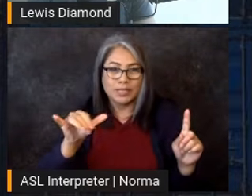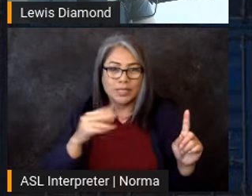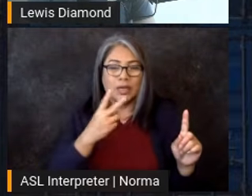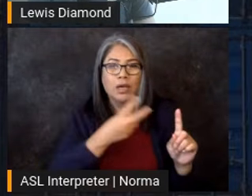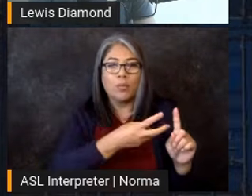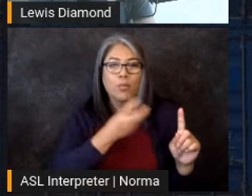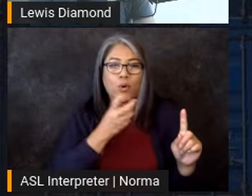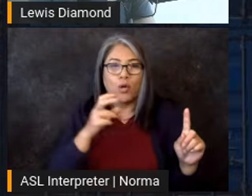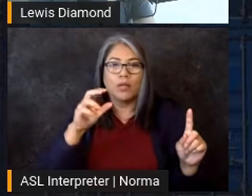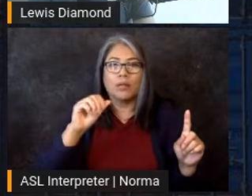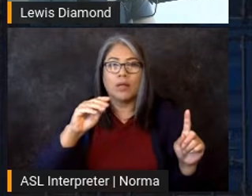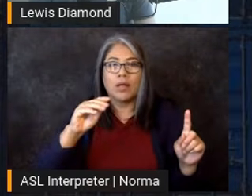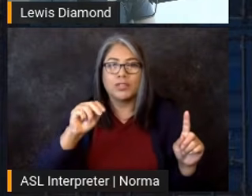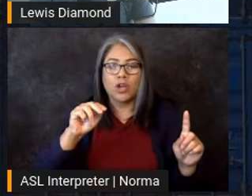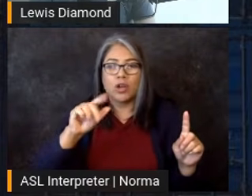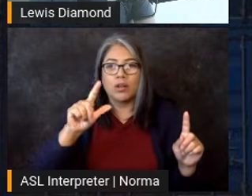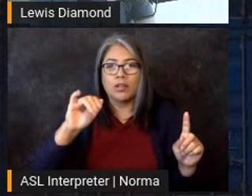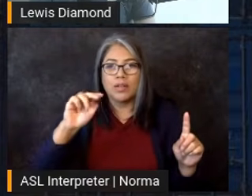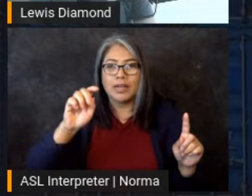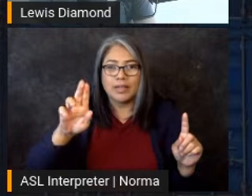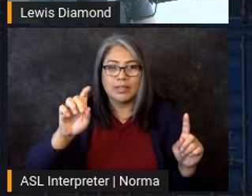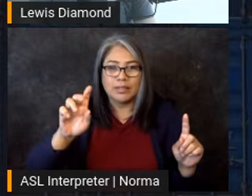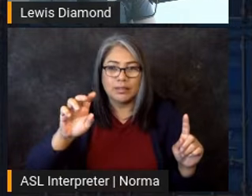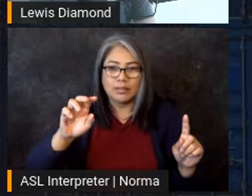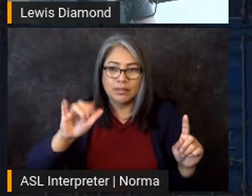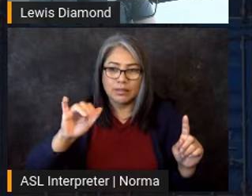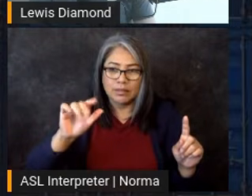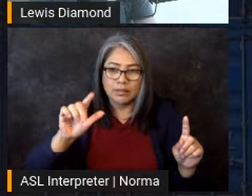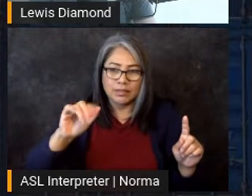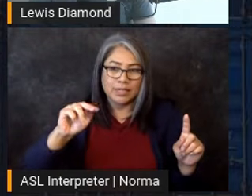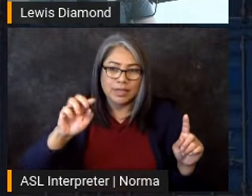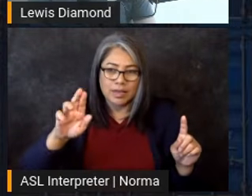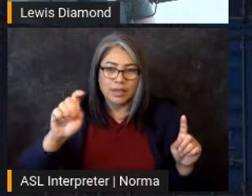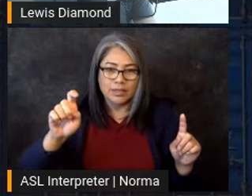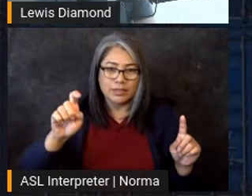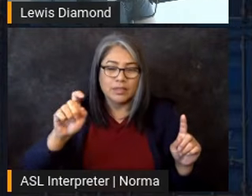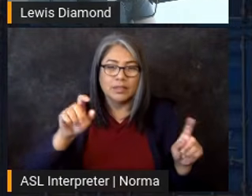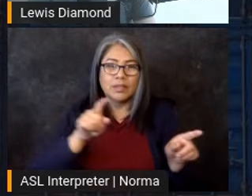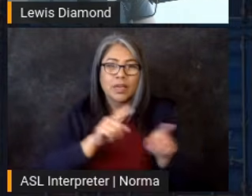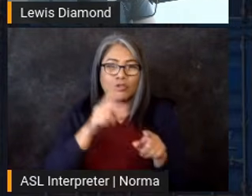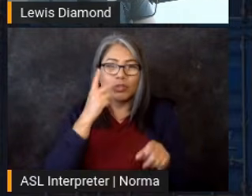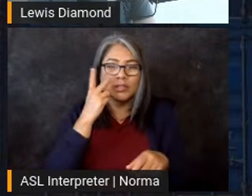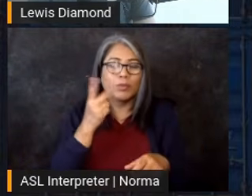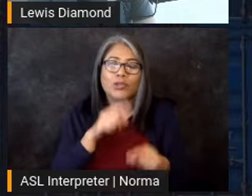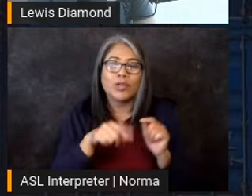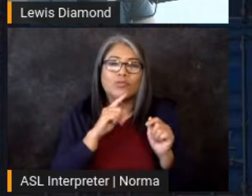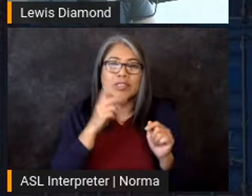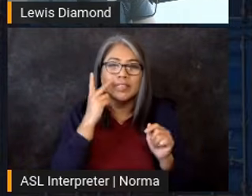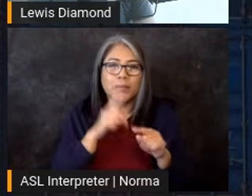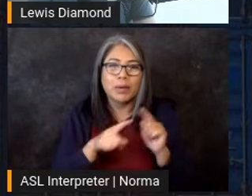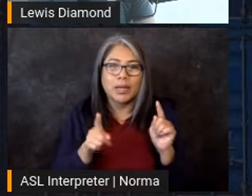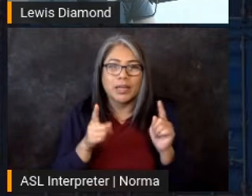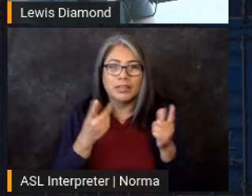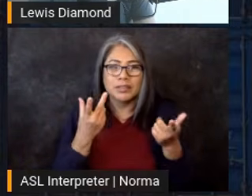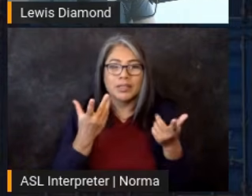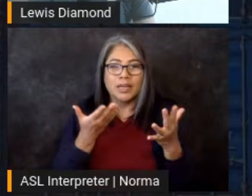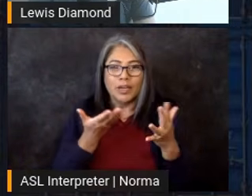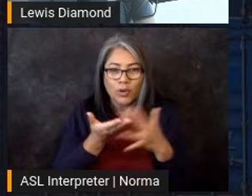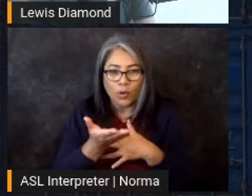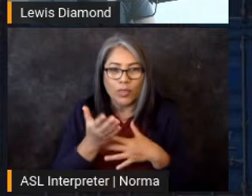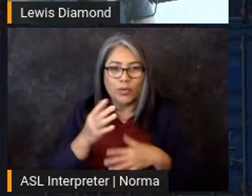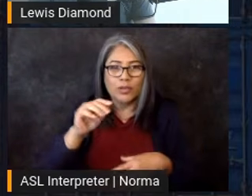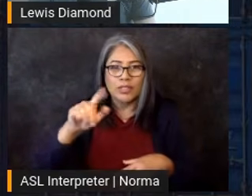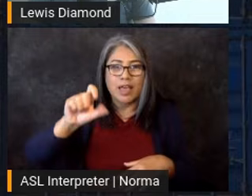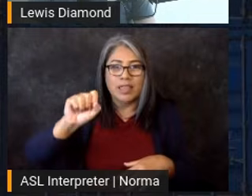here. And as you can see, it's going through well, you can't really see it, but it's going through a TLS